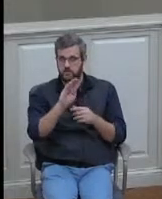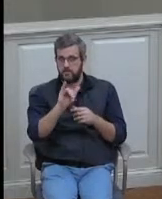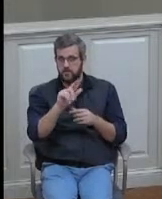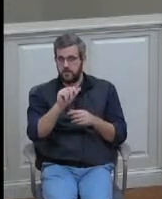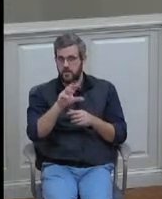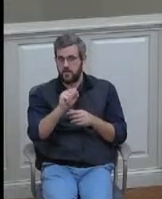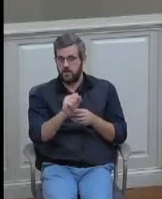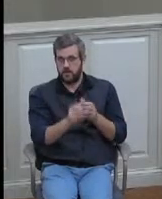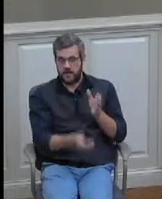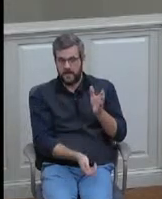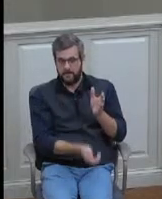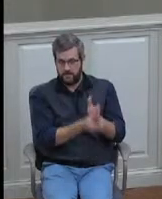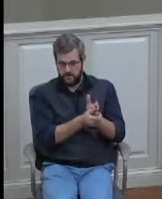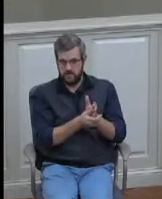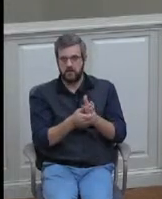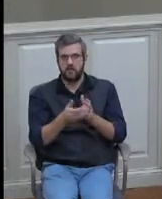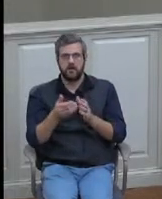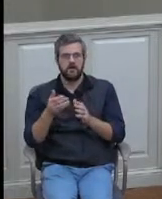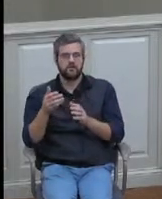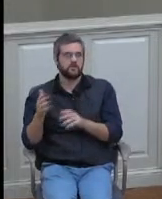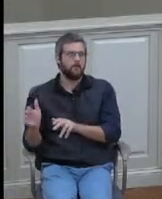to the way things were